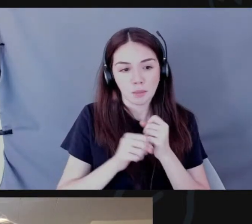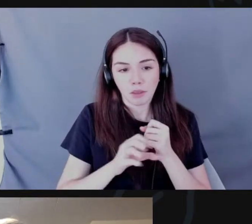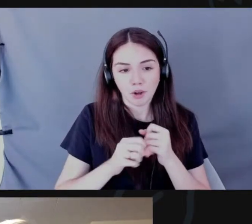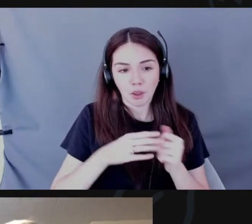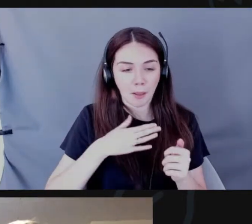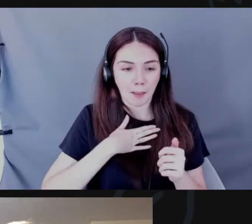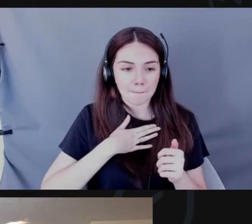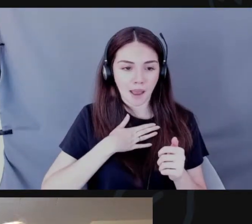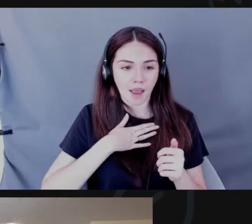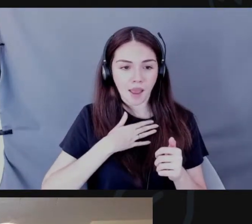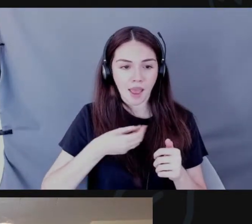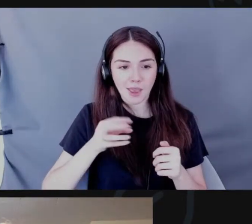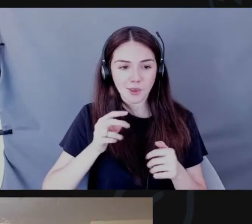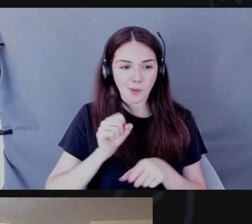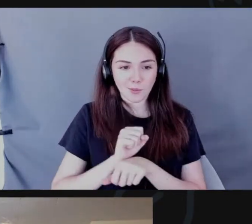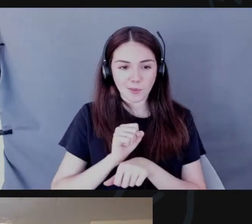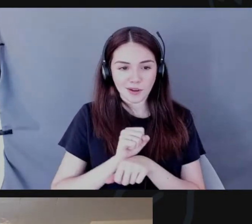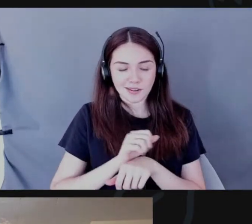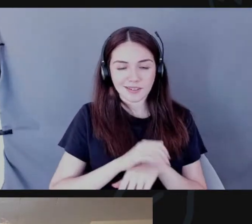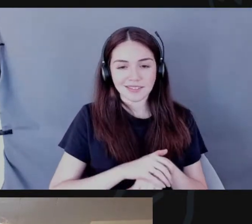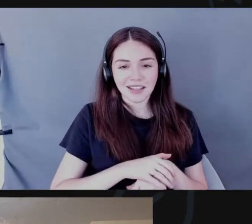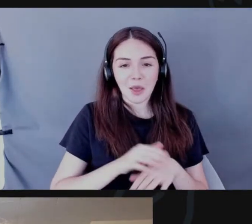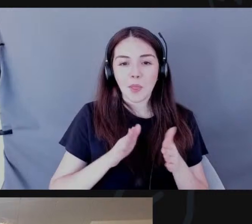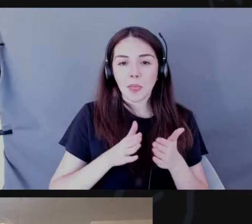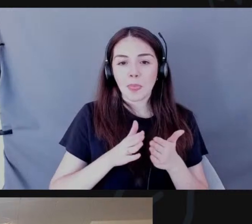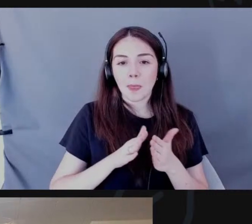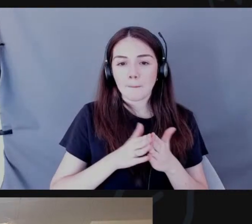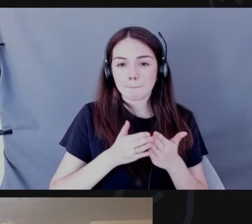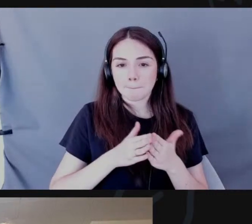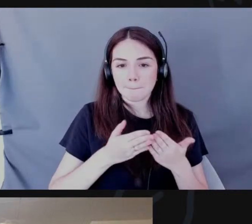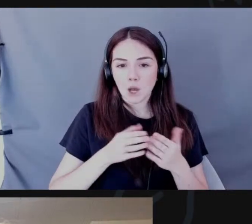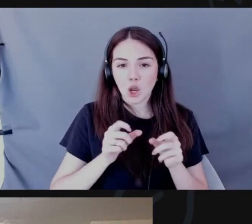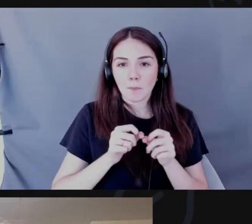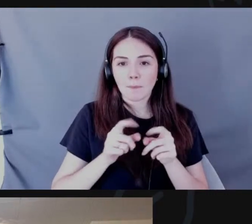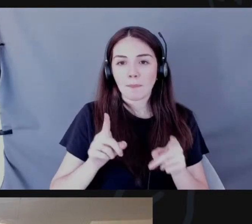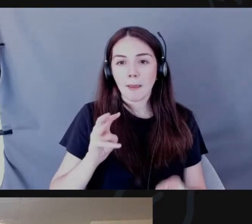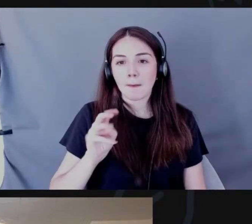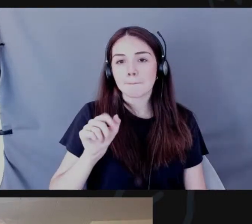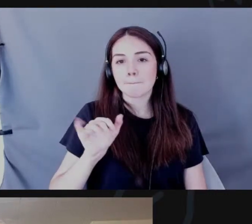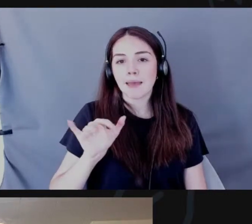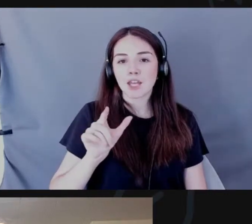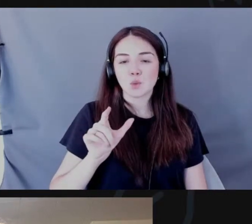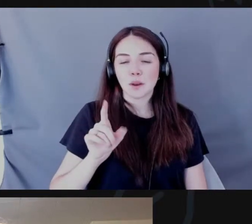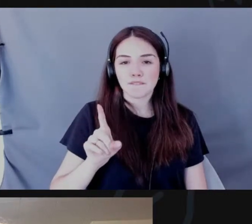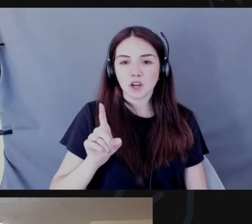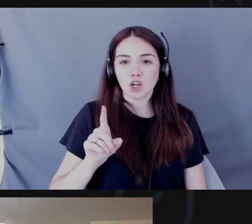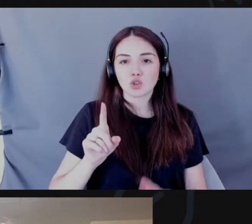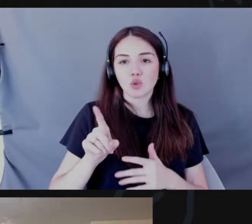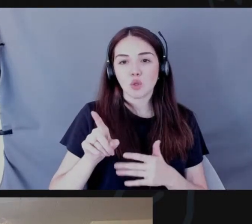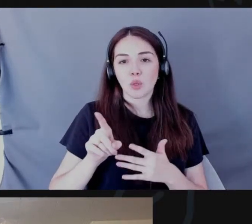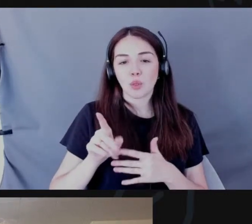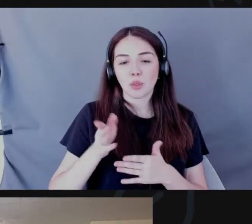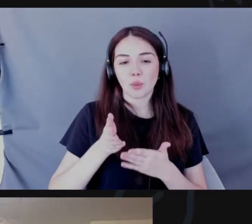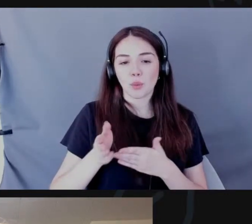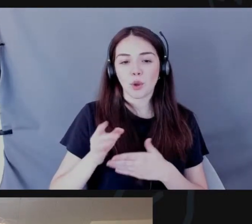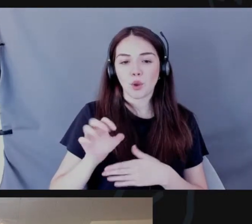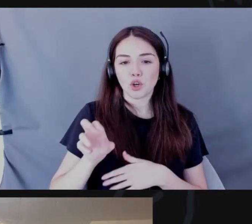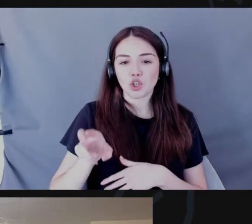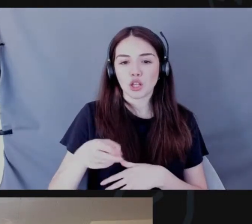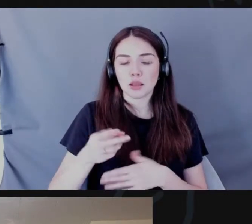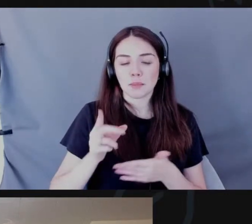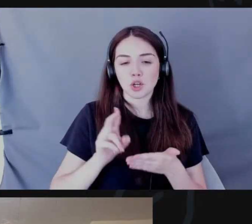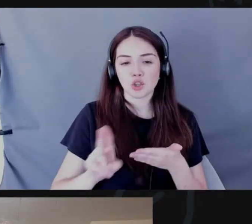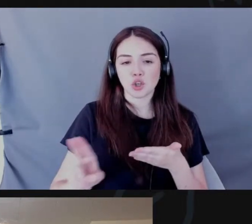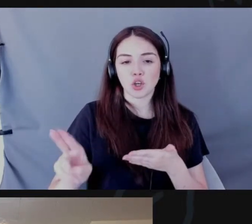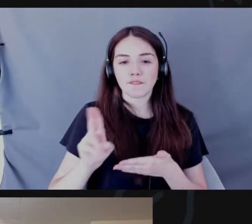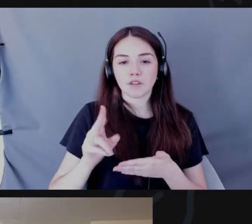own self. The book was out May 21st through Johns Hopkins University Press. I'm really thrilled by